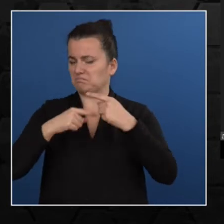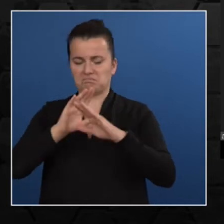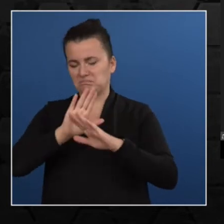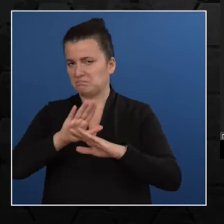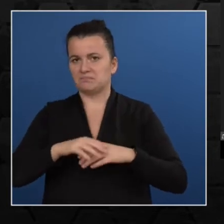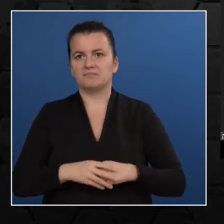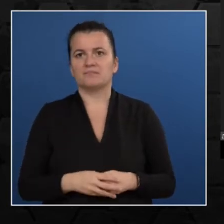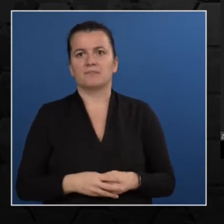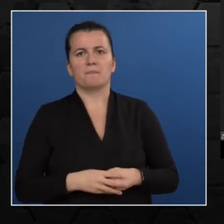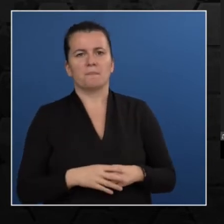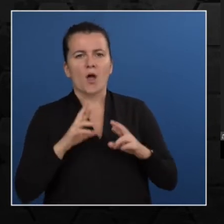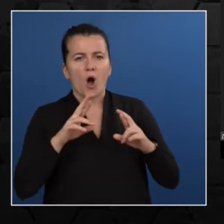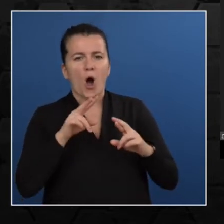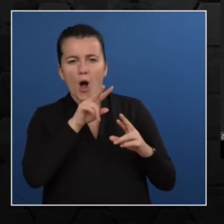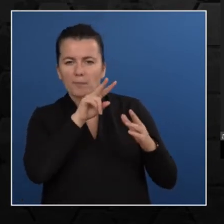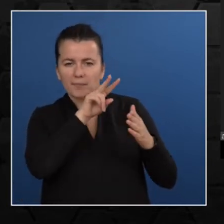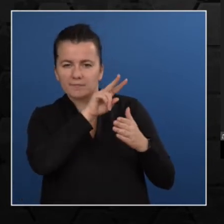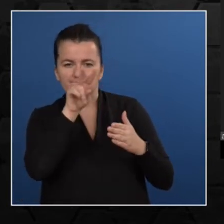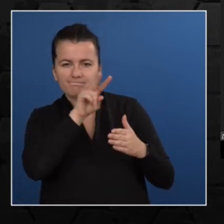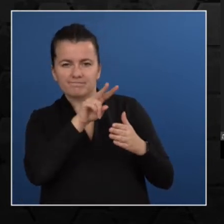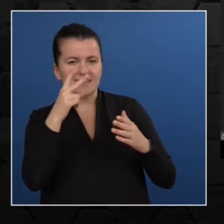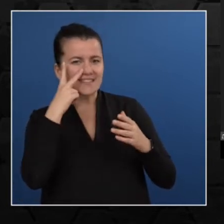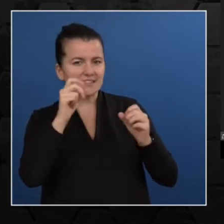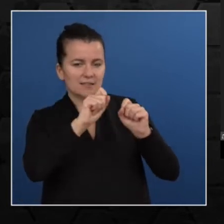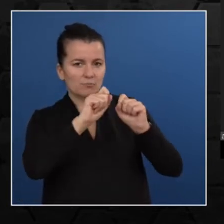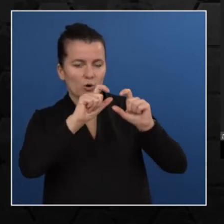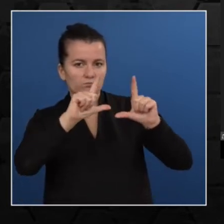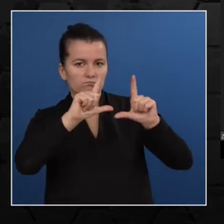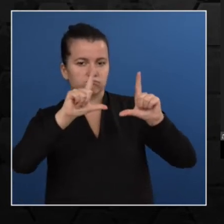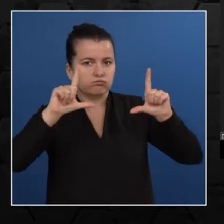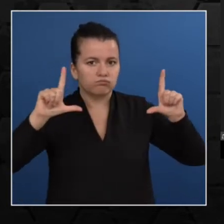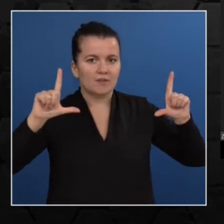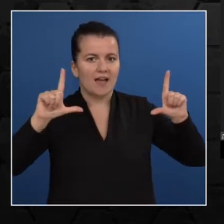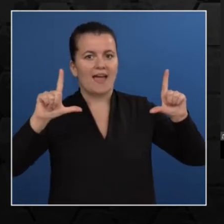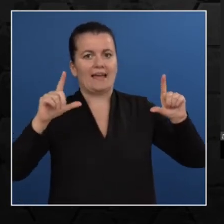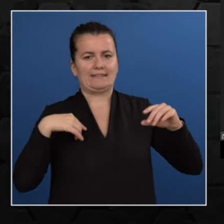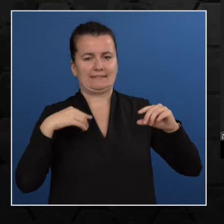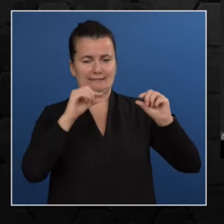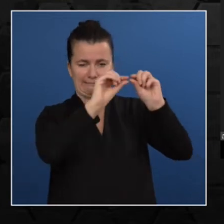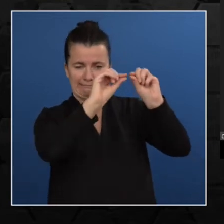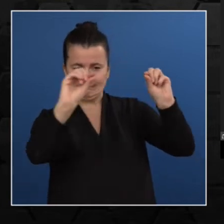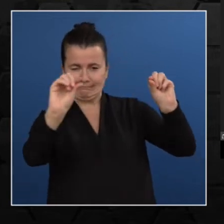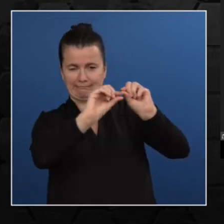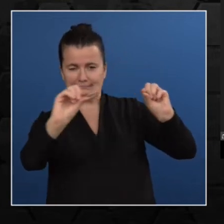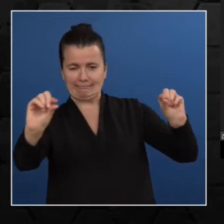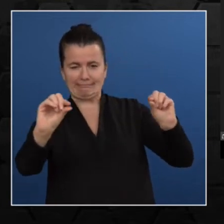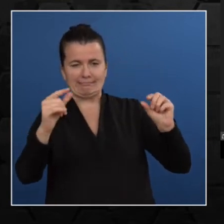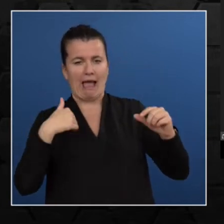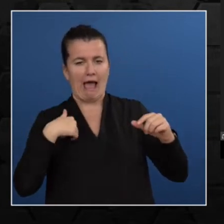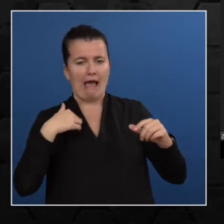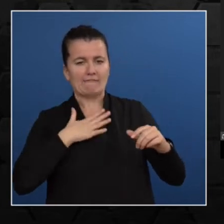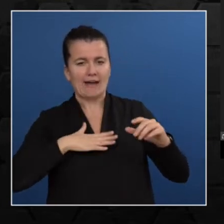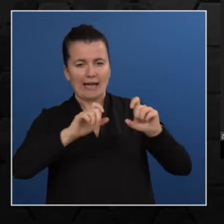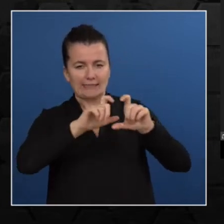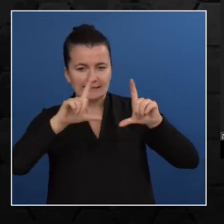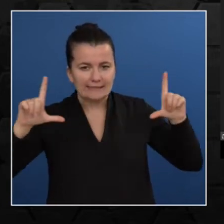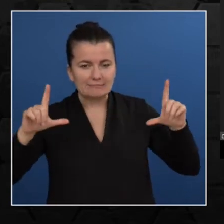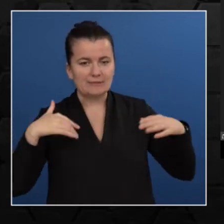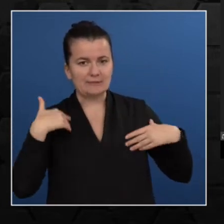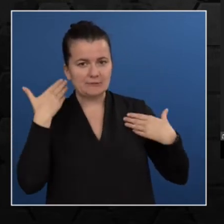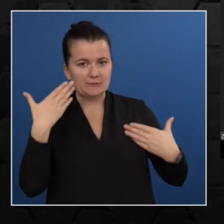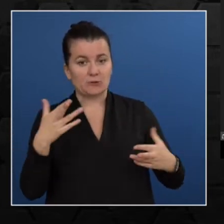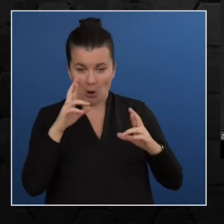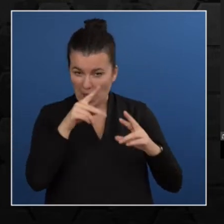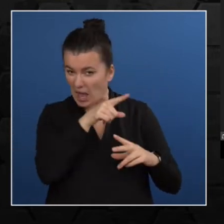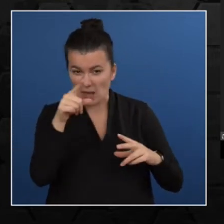visible because I was trying to look for the zoom function. So I hope it's visible. So first thing to get started